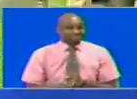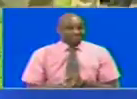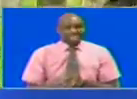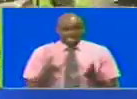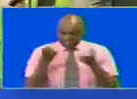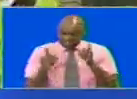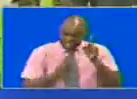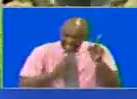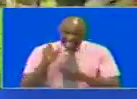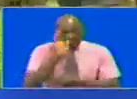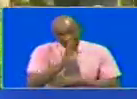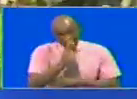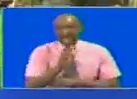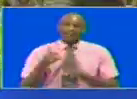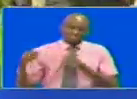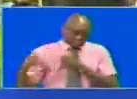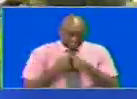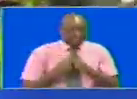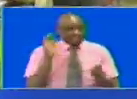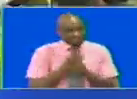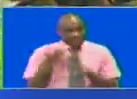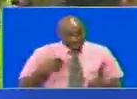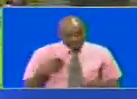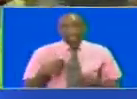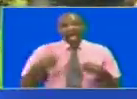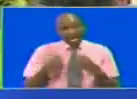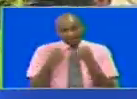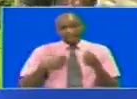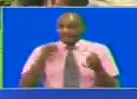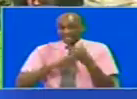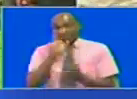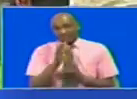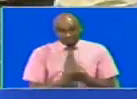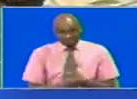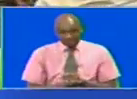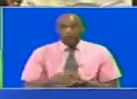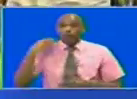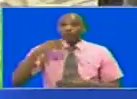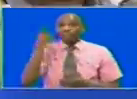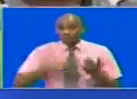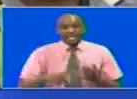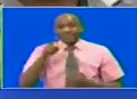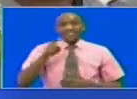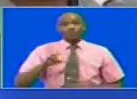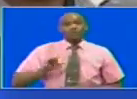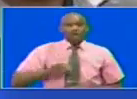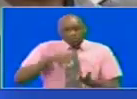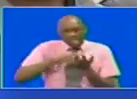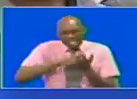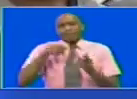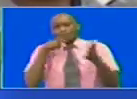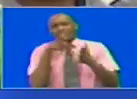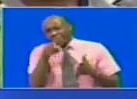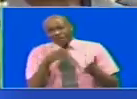Safari yenye misukosuko, tayari akipigwa vita kwa misingi ya ndoa yake. They always say, look for the weak point and